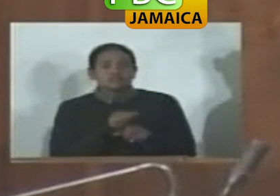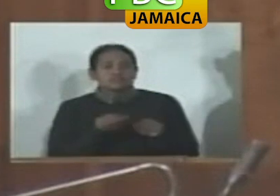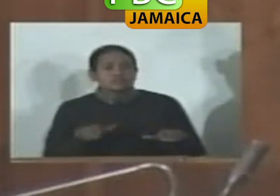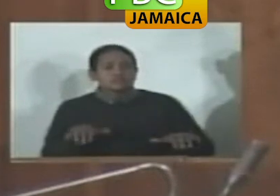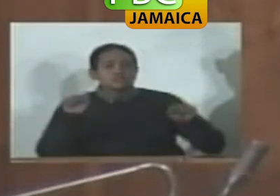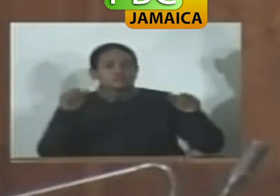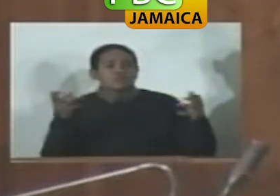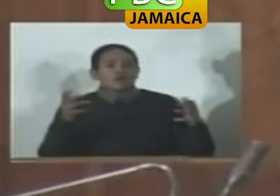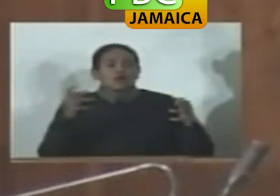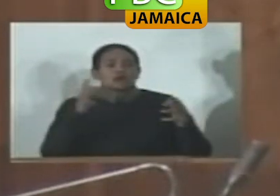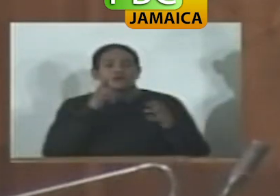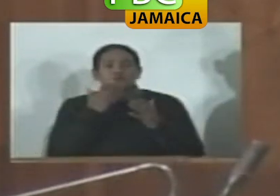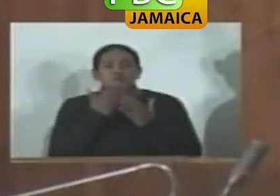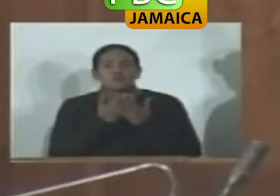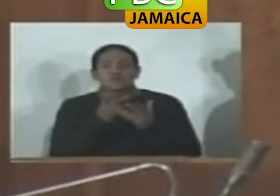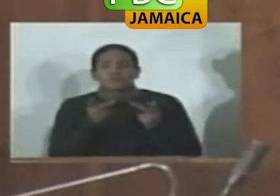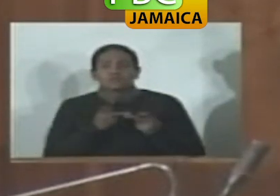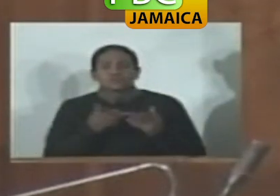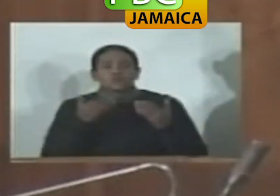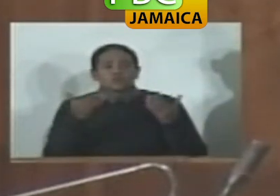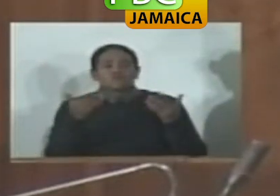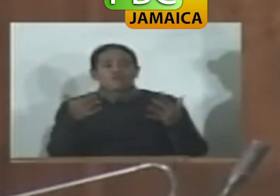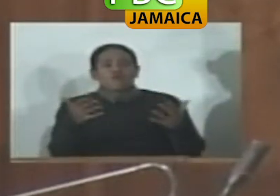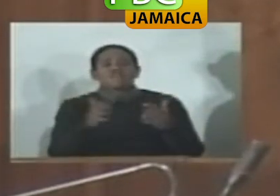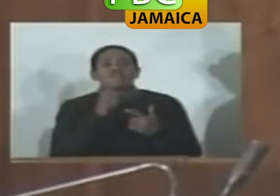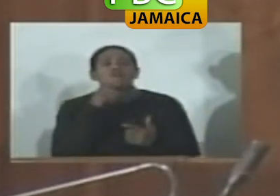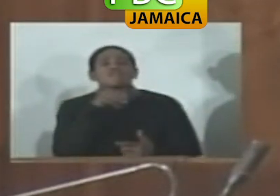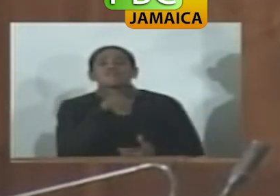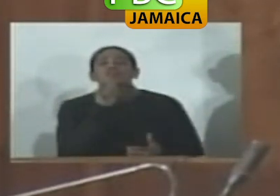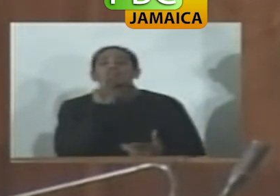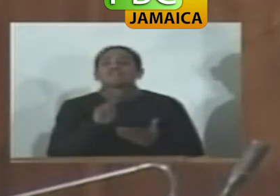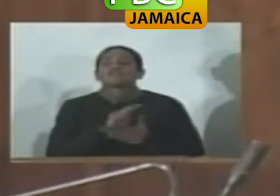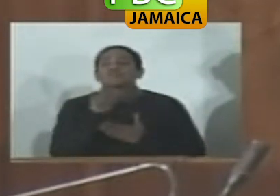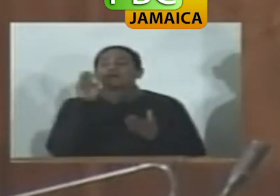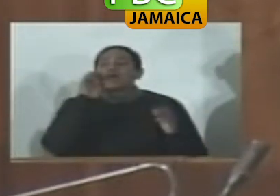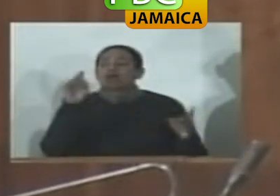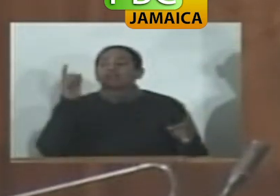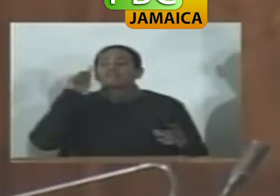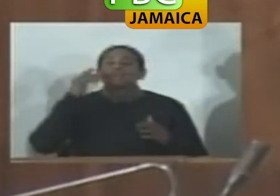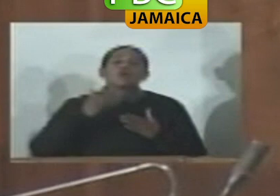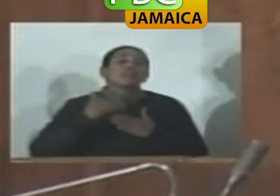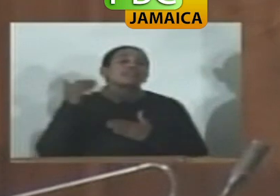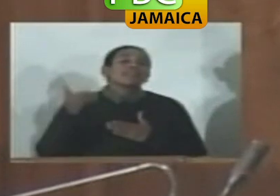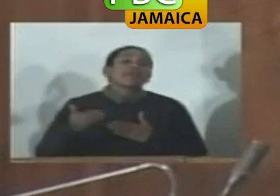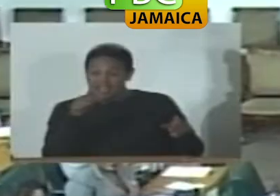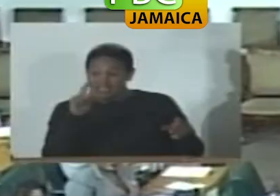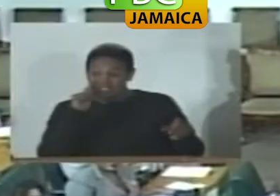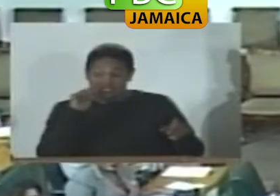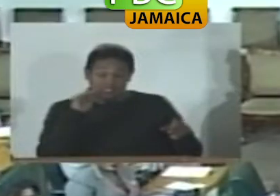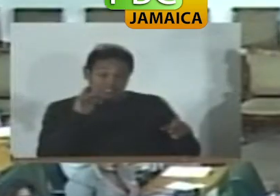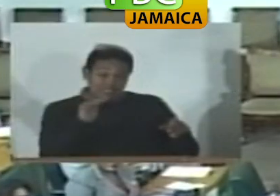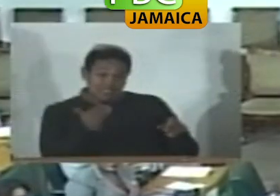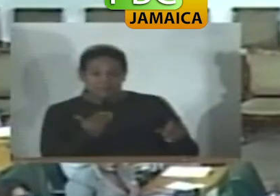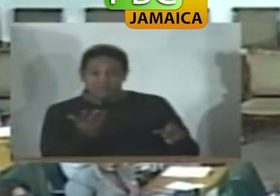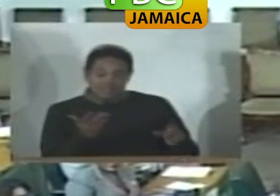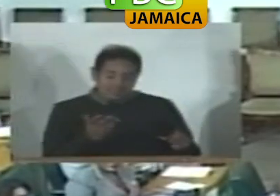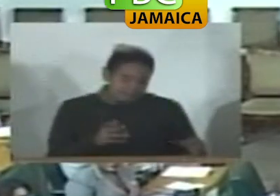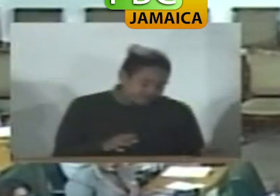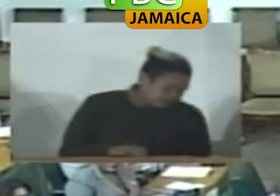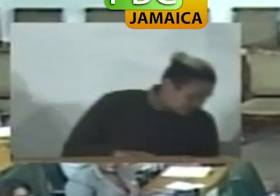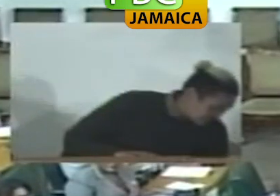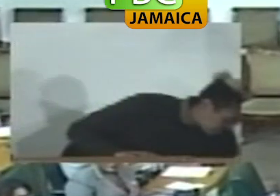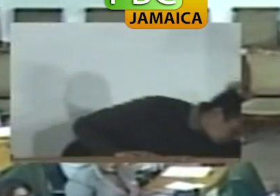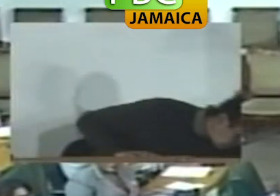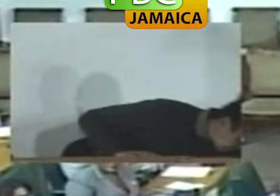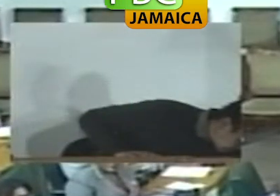position on the way forward for the funding of tertiary education for the next 50 years. Senator Morgan says